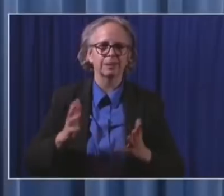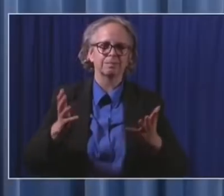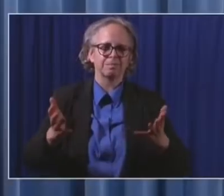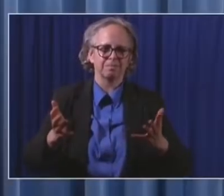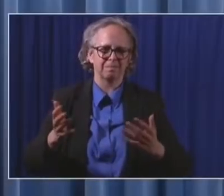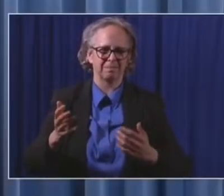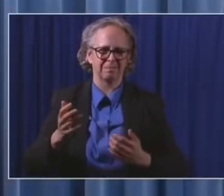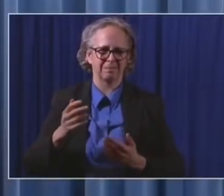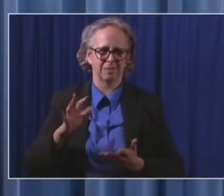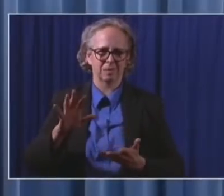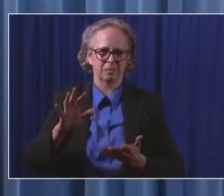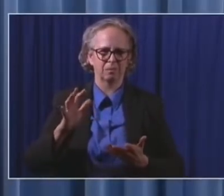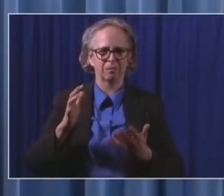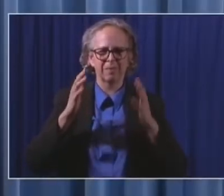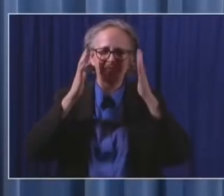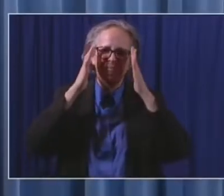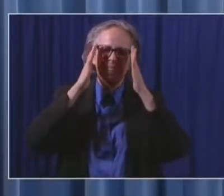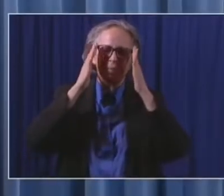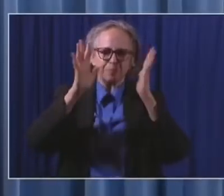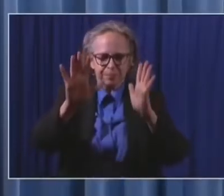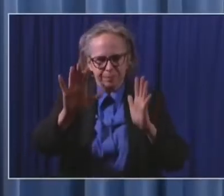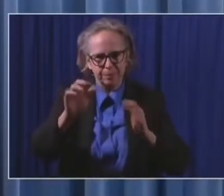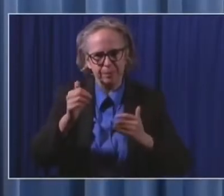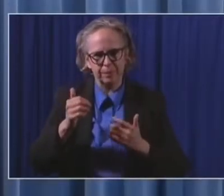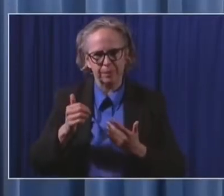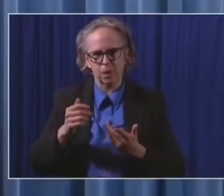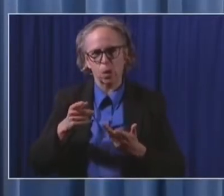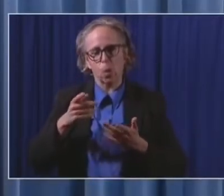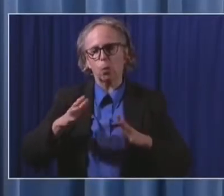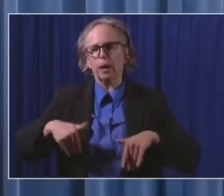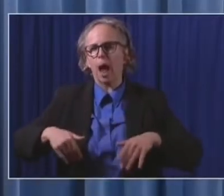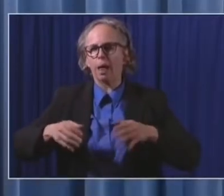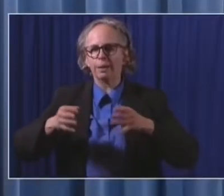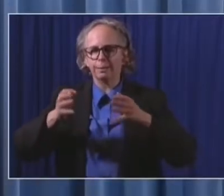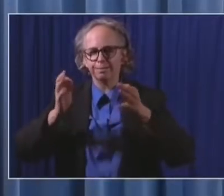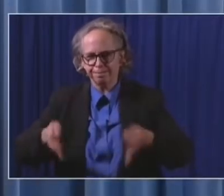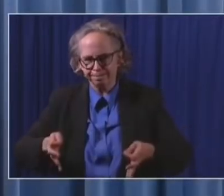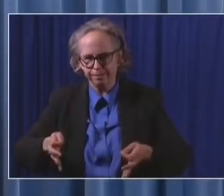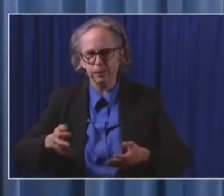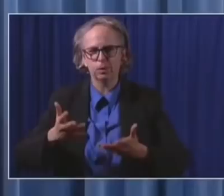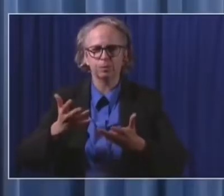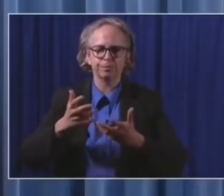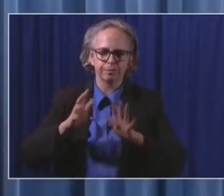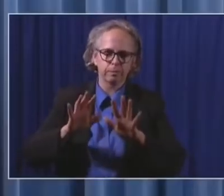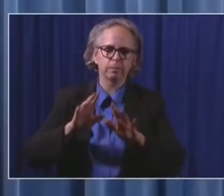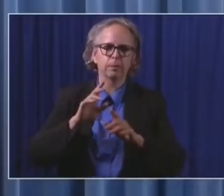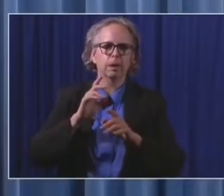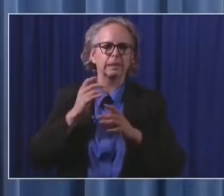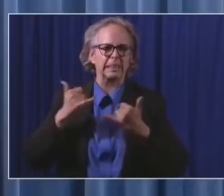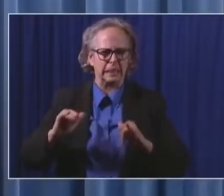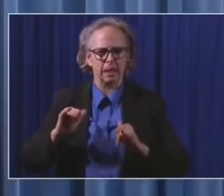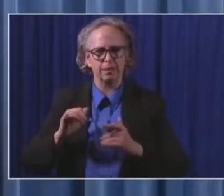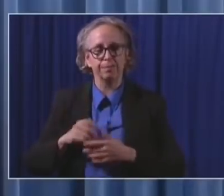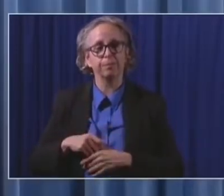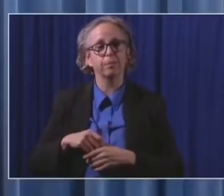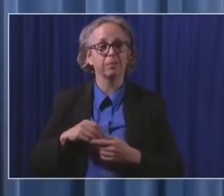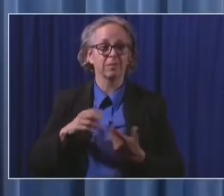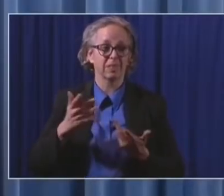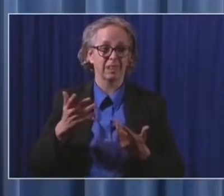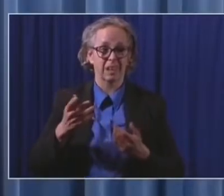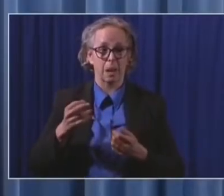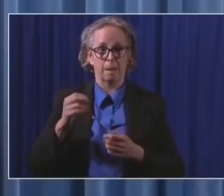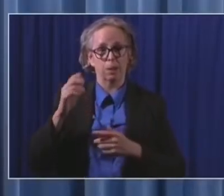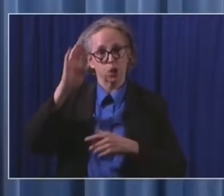a great job. As far as, it would really be only speculation, but let me just try to